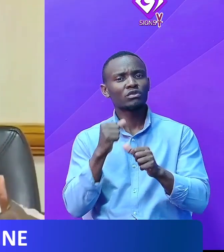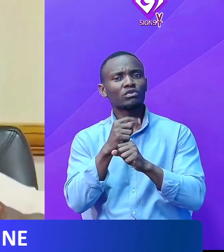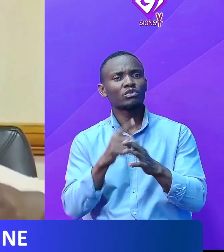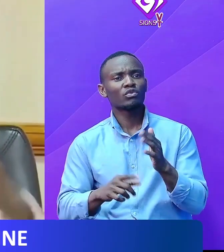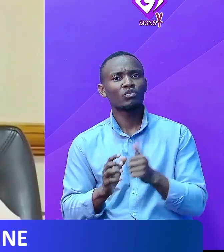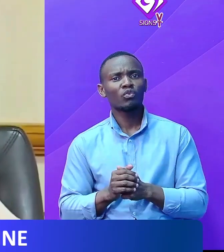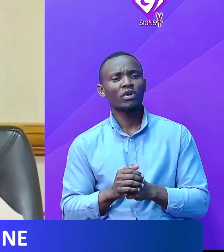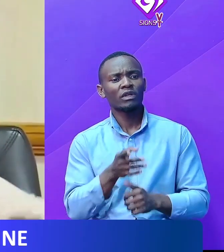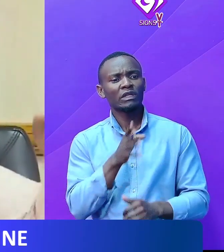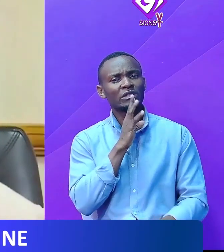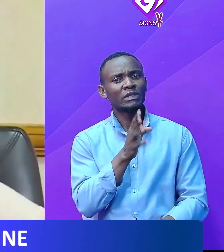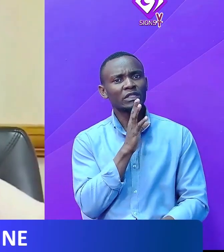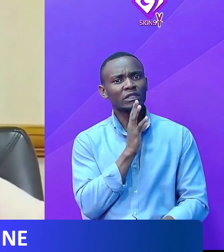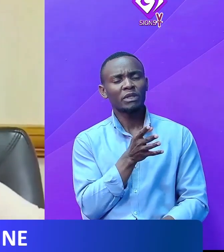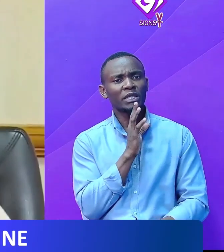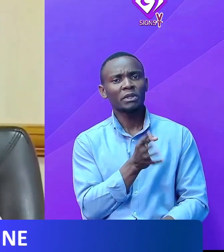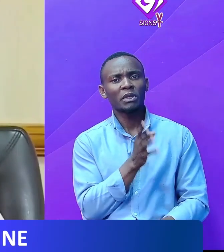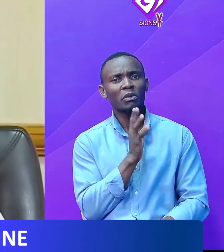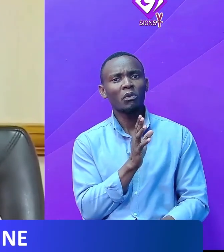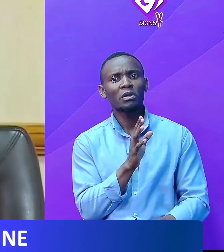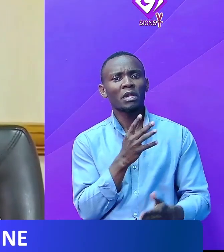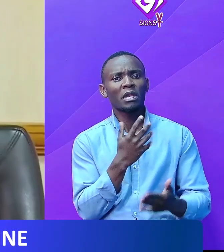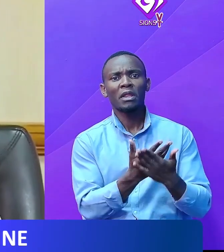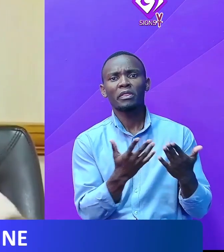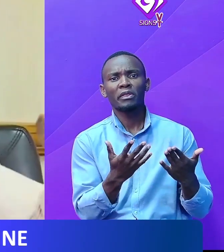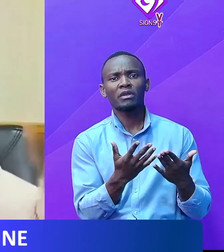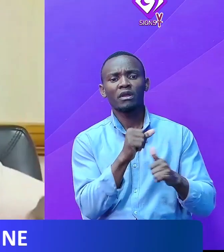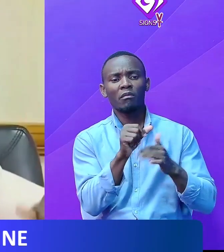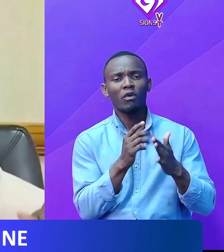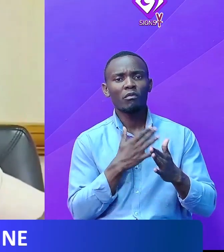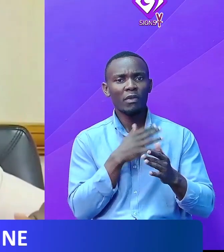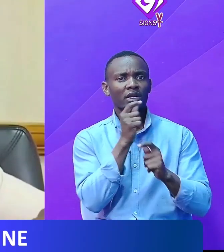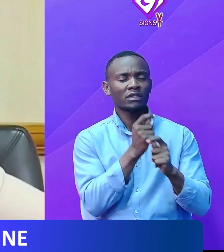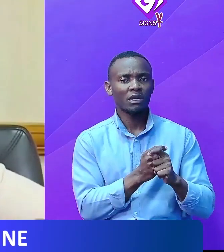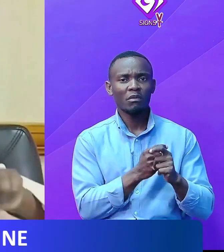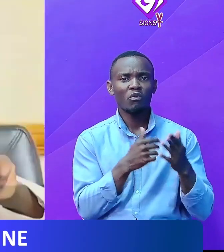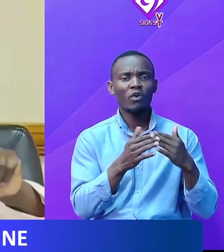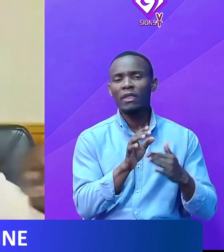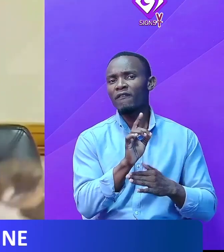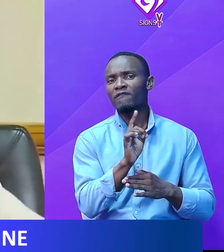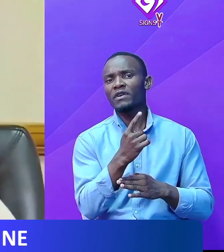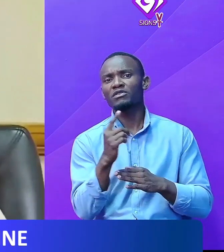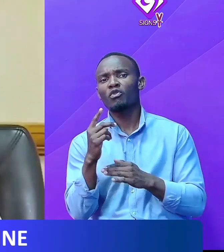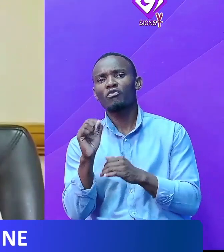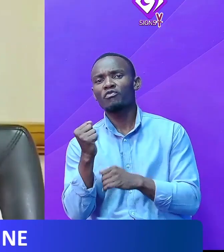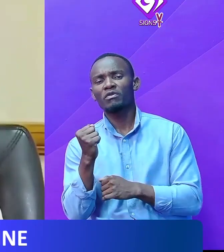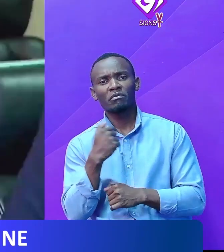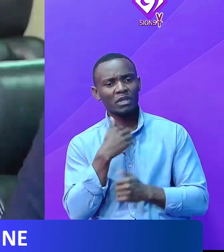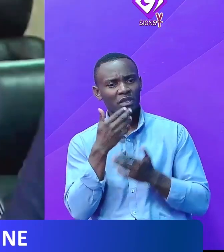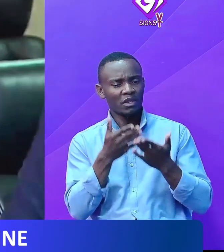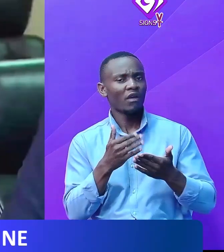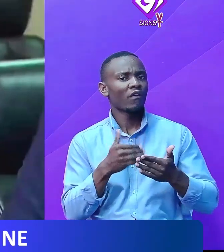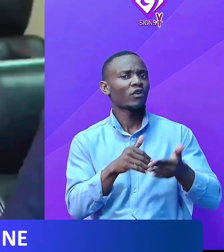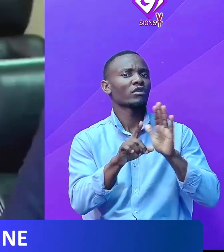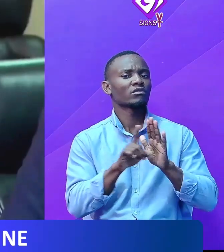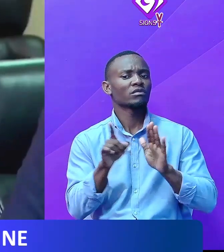motive on my term, whether first or fifth, it does not matter. I am here legitimately, and he cannot continue taking swipes on me.